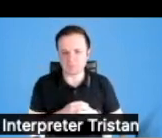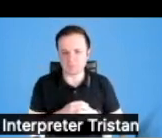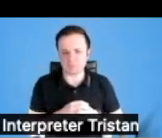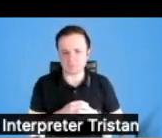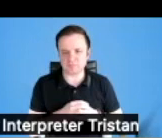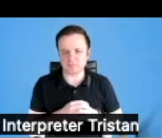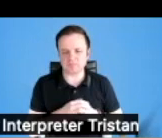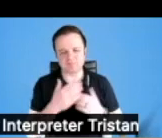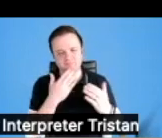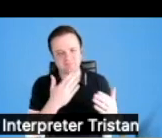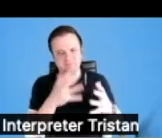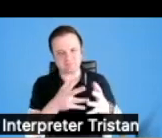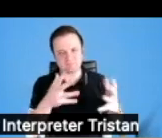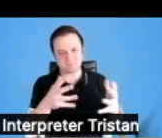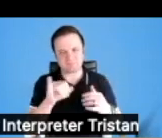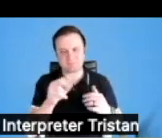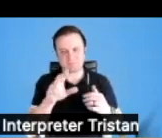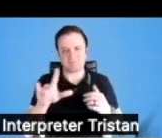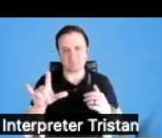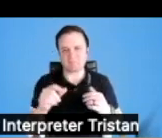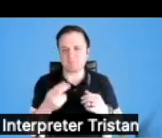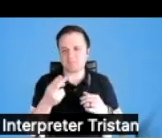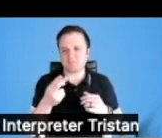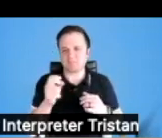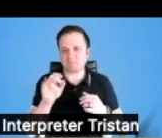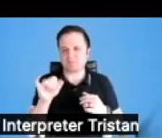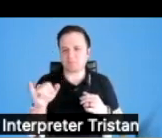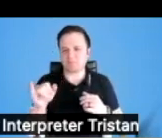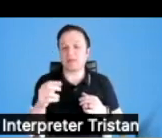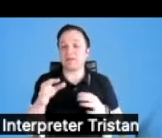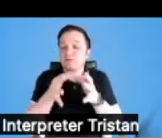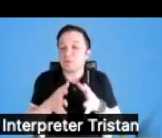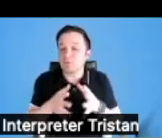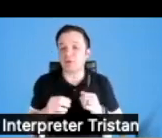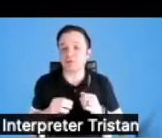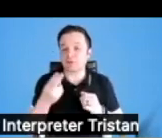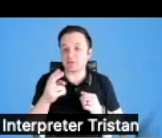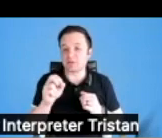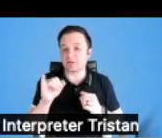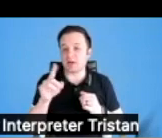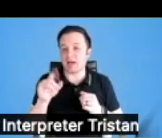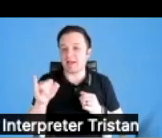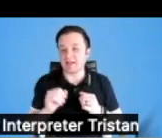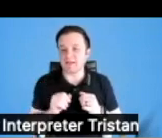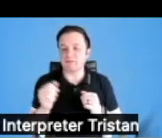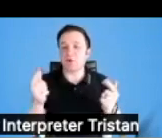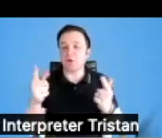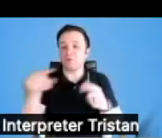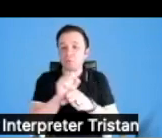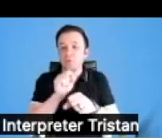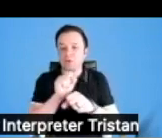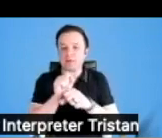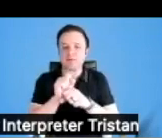Great. Thank you so much, Jill and Heidi, and thank you to the interpreters and all of you who are working on the back